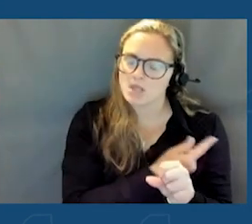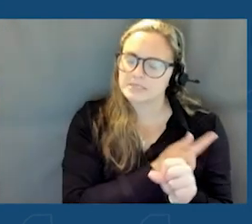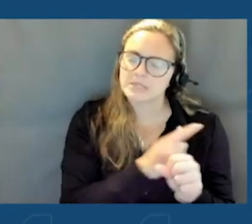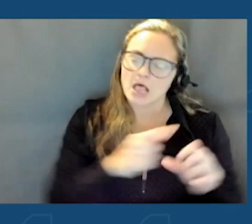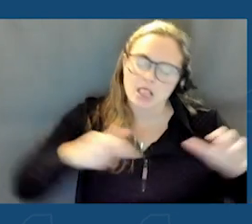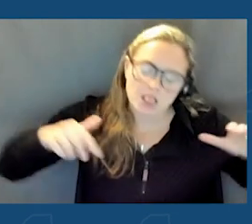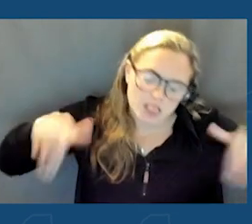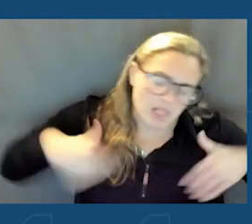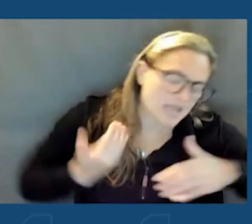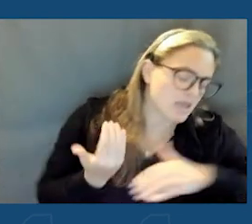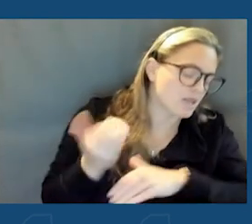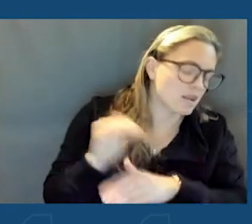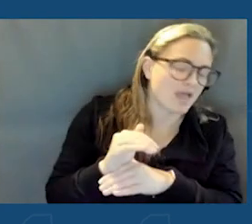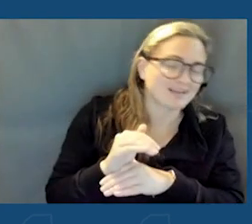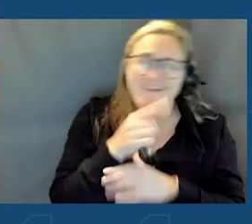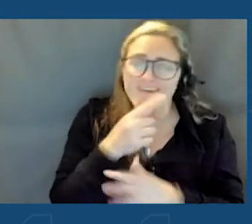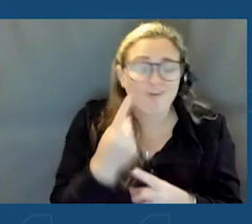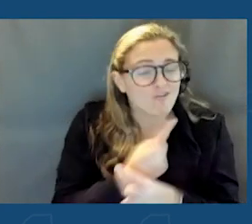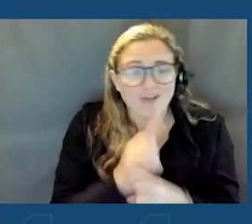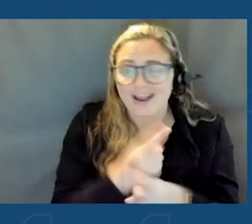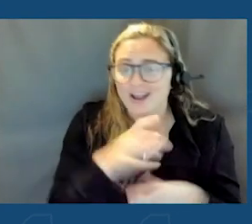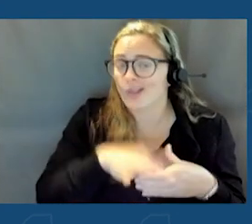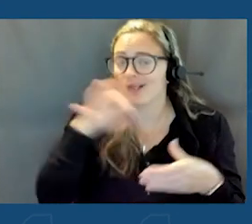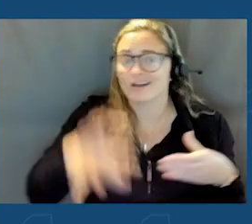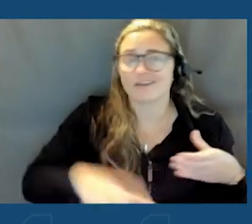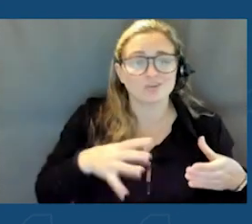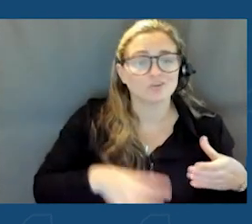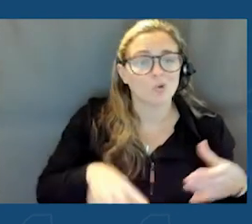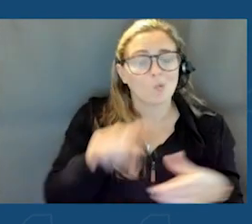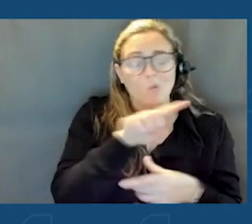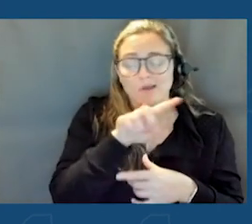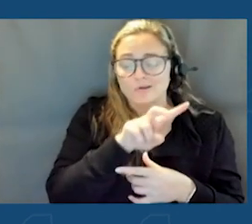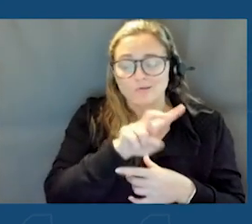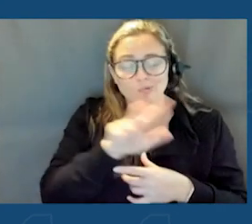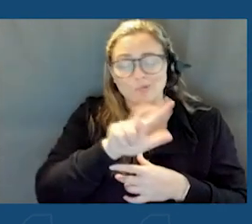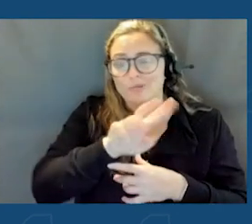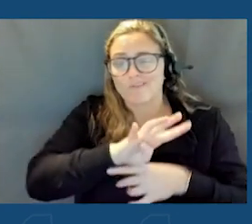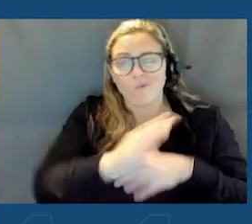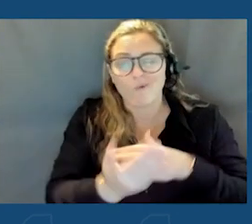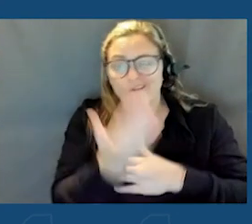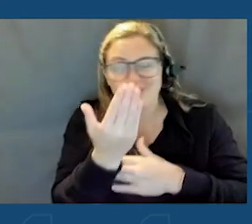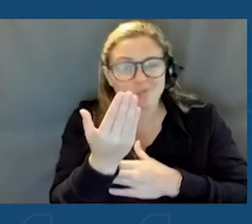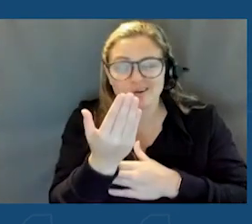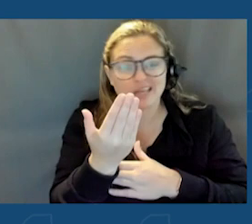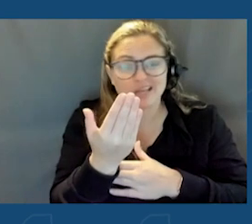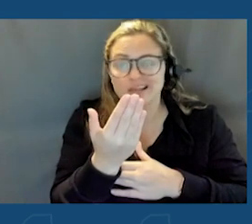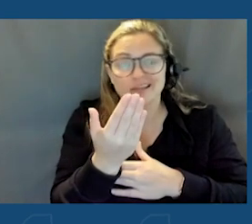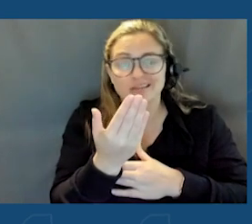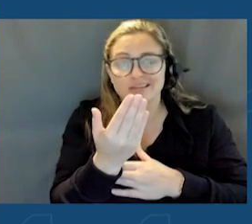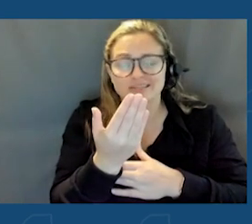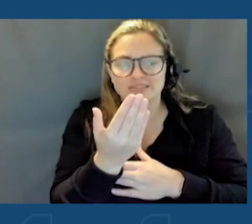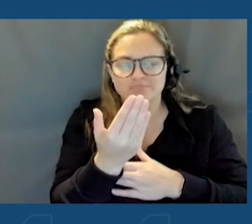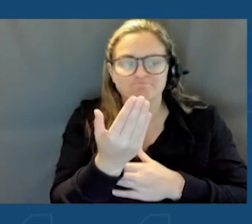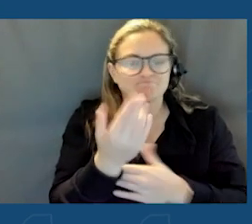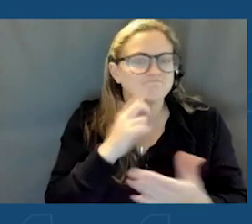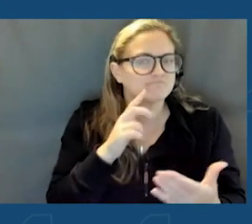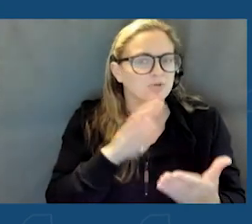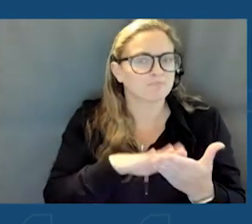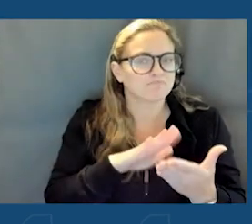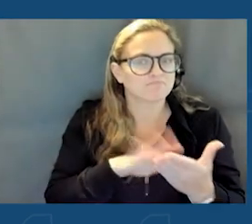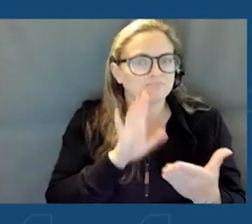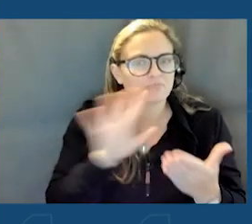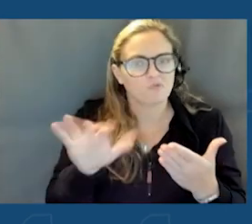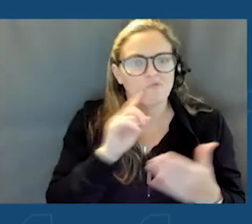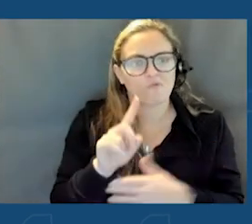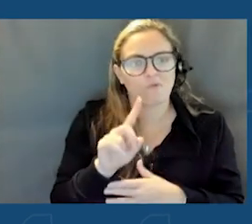not our regular elected official, 1, 2, 3, 4 in the morning, late nights. Ladies and gentlemen, give a round of applause for our Assembly Member